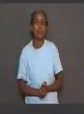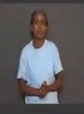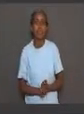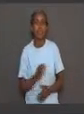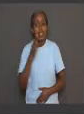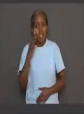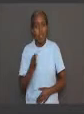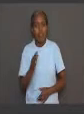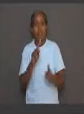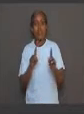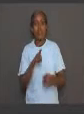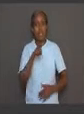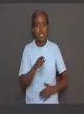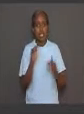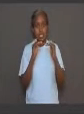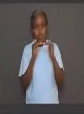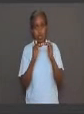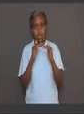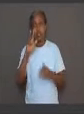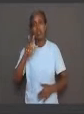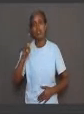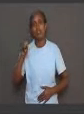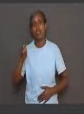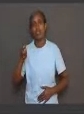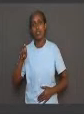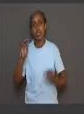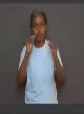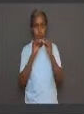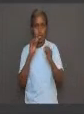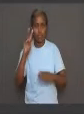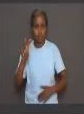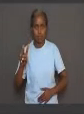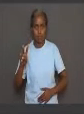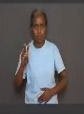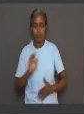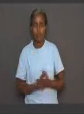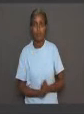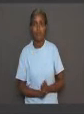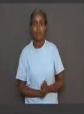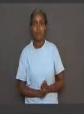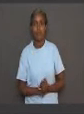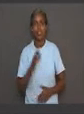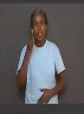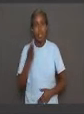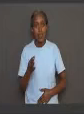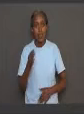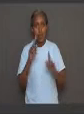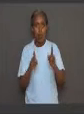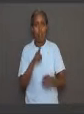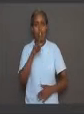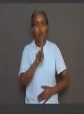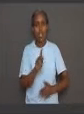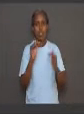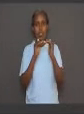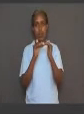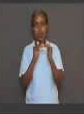For f of x equals 3x plus 2, f of 1